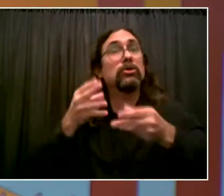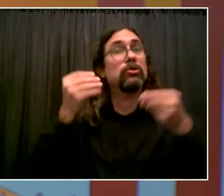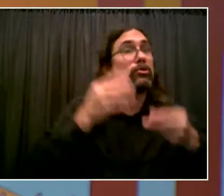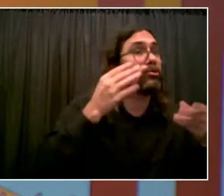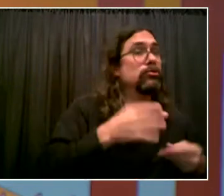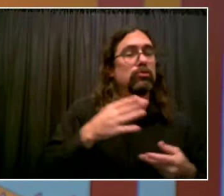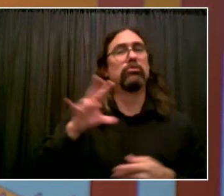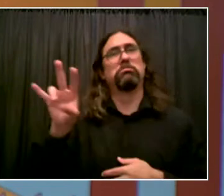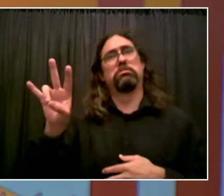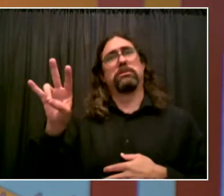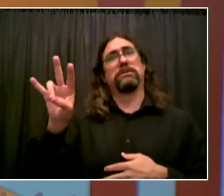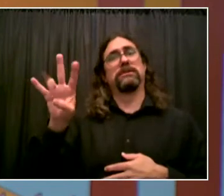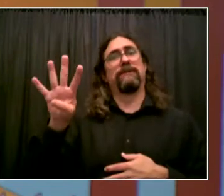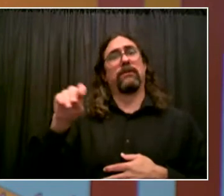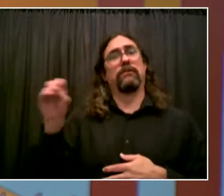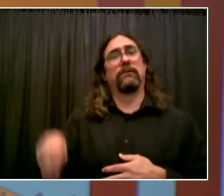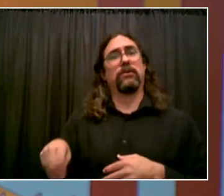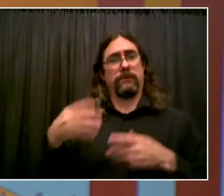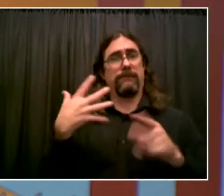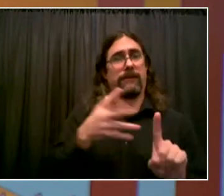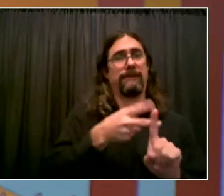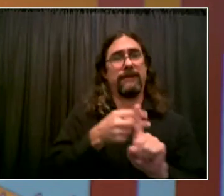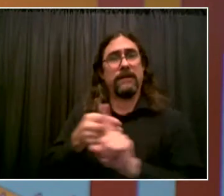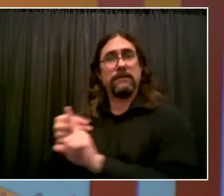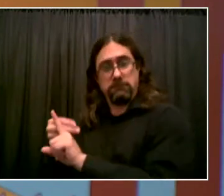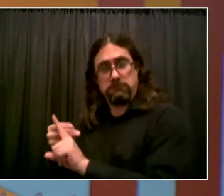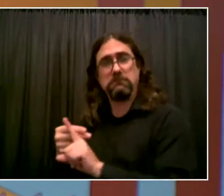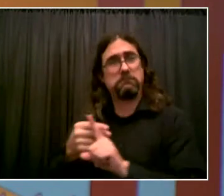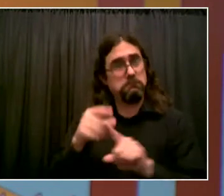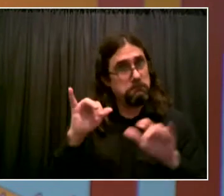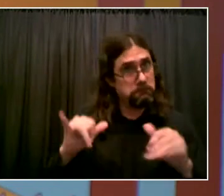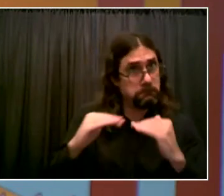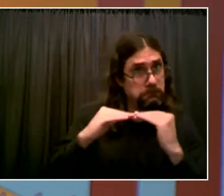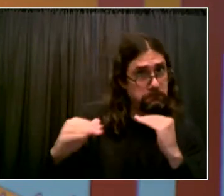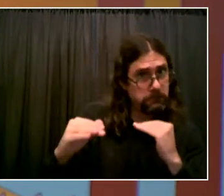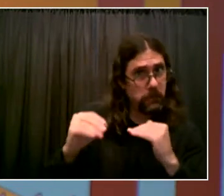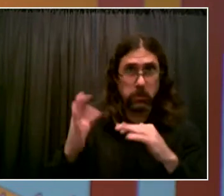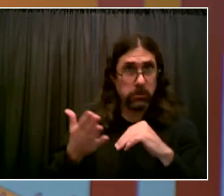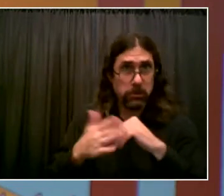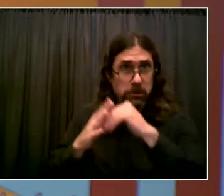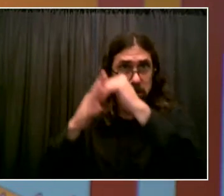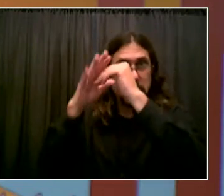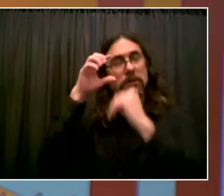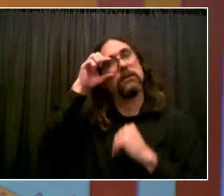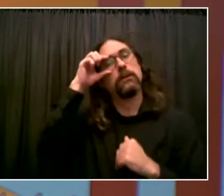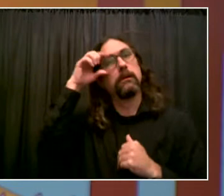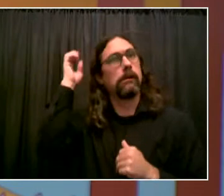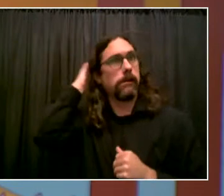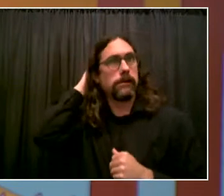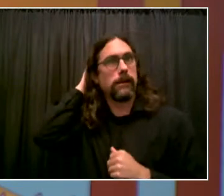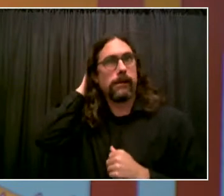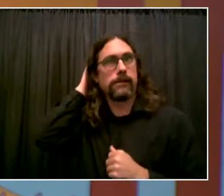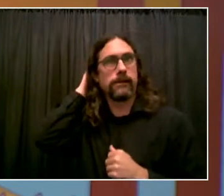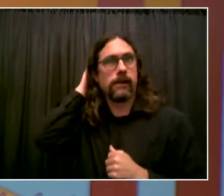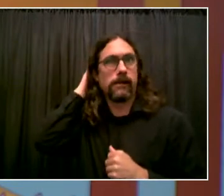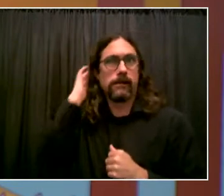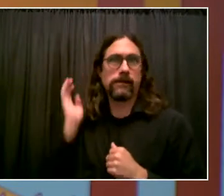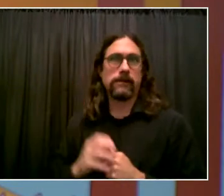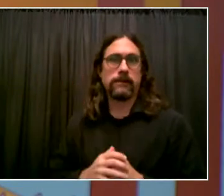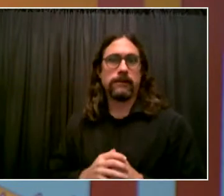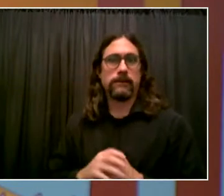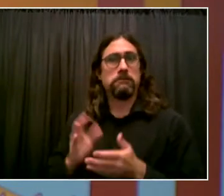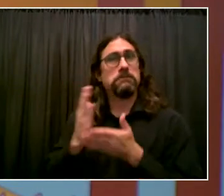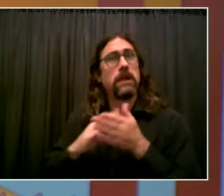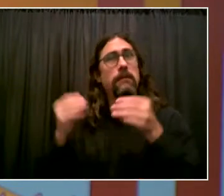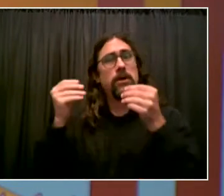is important because that's potentially 15,000 teachers, and if the number hasn't moved much, how will you absorb